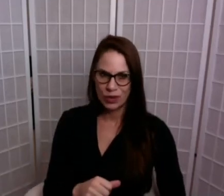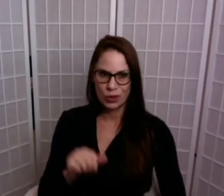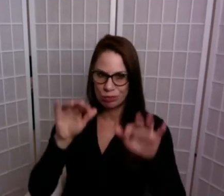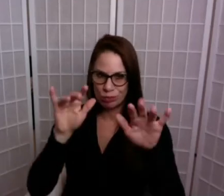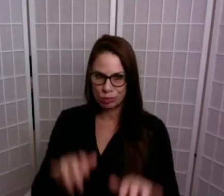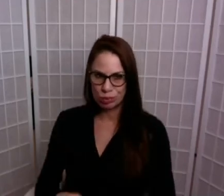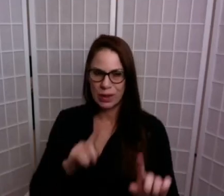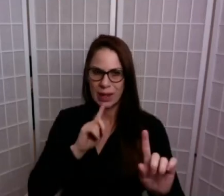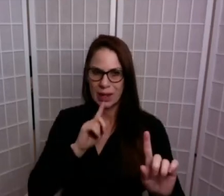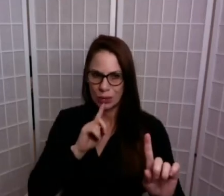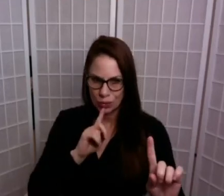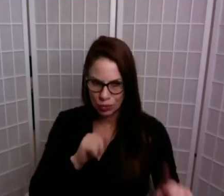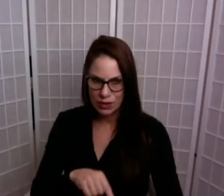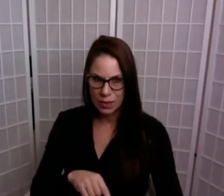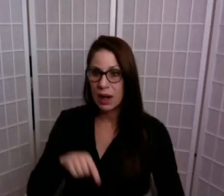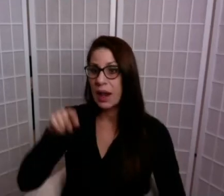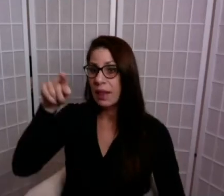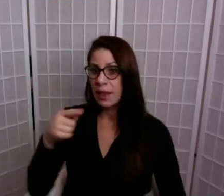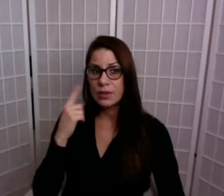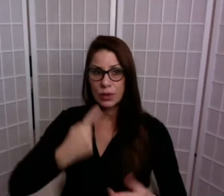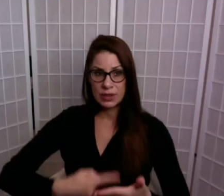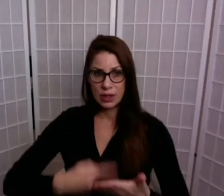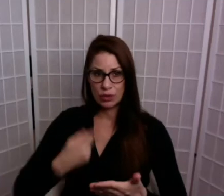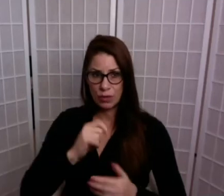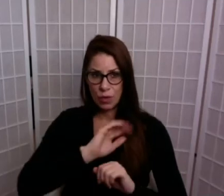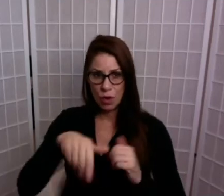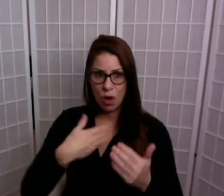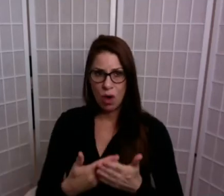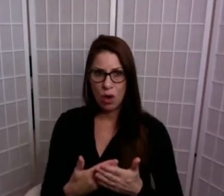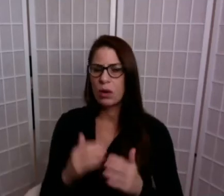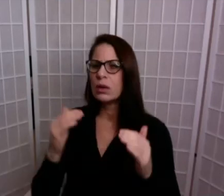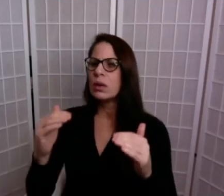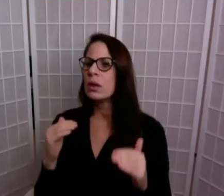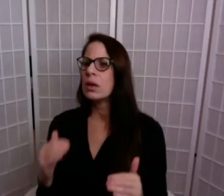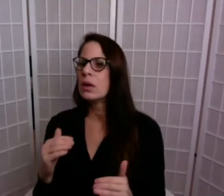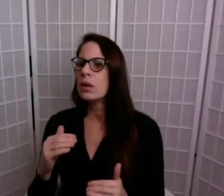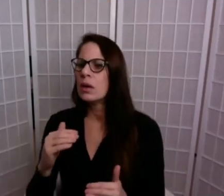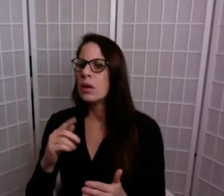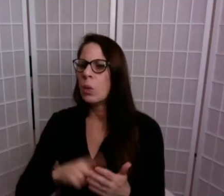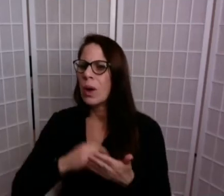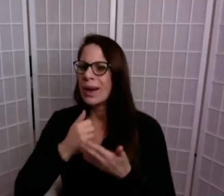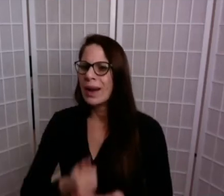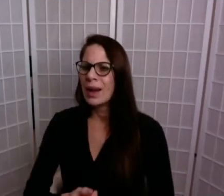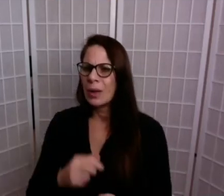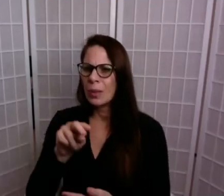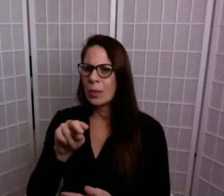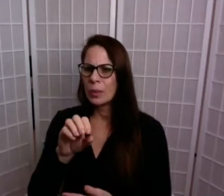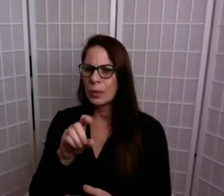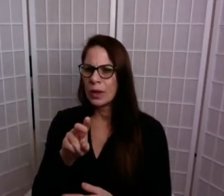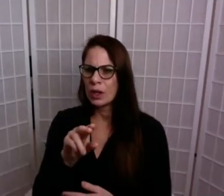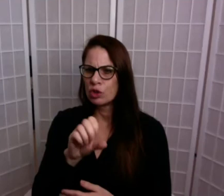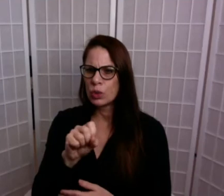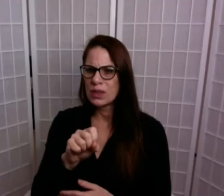are for discussion for everyone. So the next question is, what helps nodules and malformation of the digits